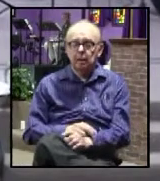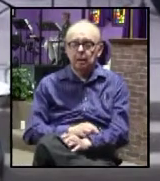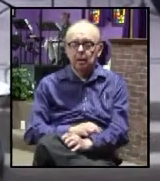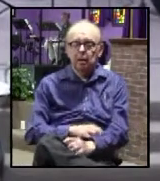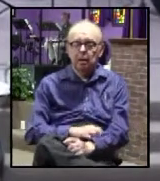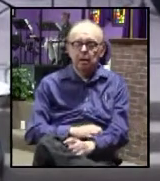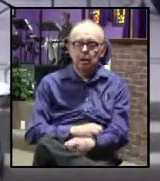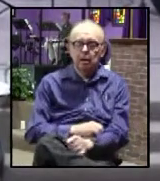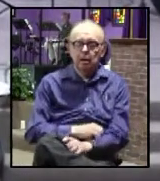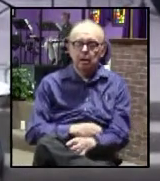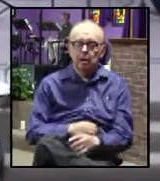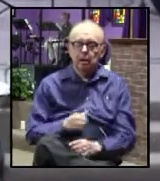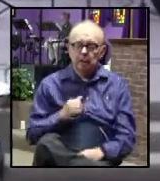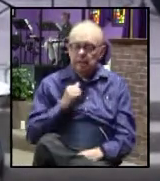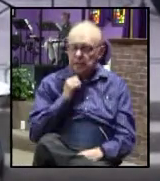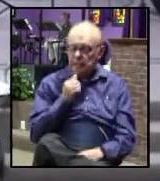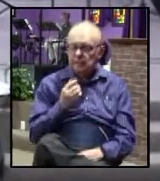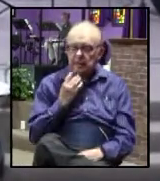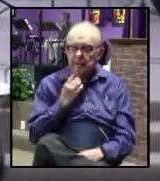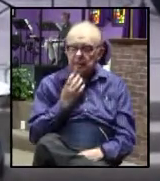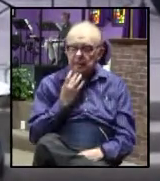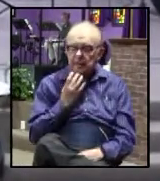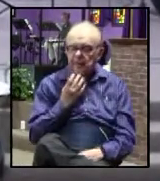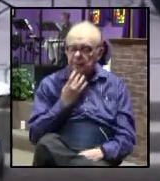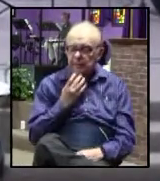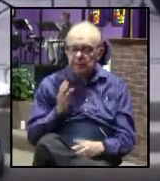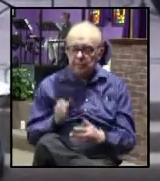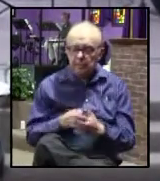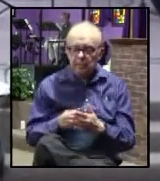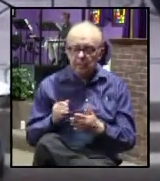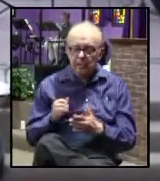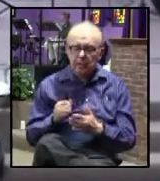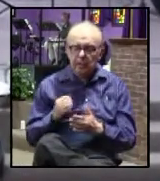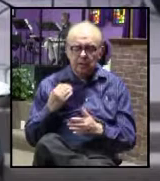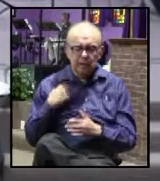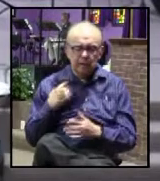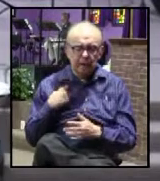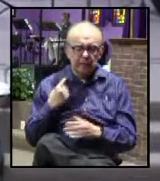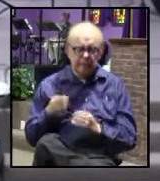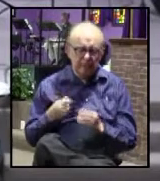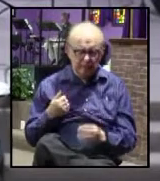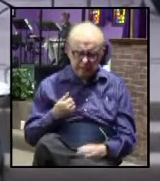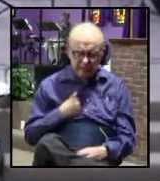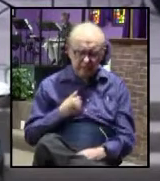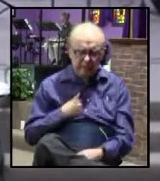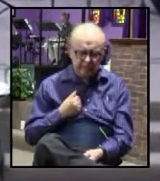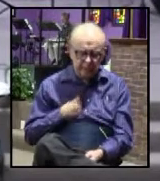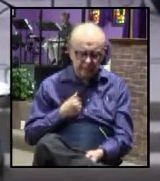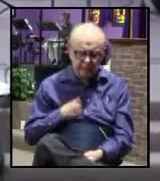It's not even my favorite song, it just echoes in there. It's a reminder of who I am.